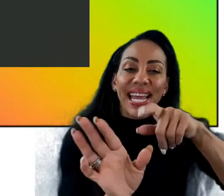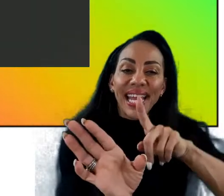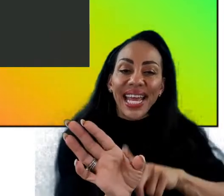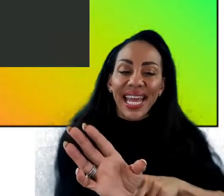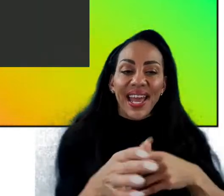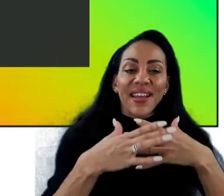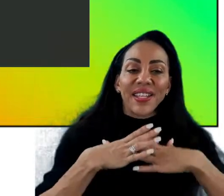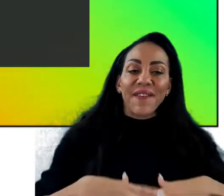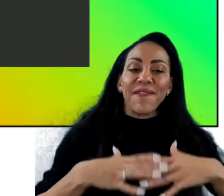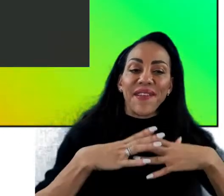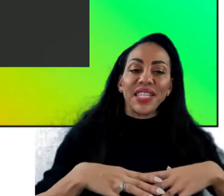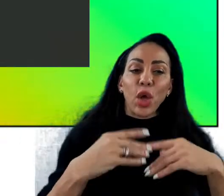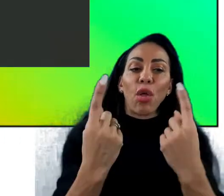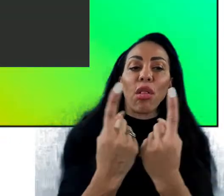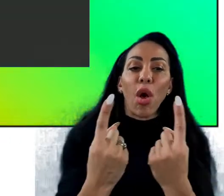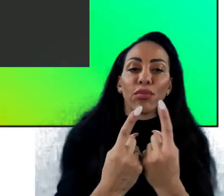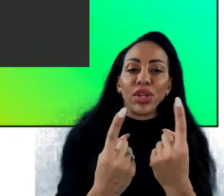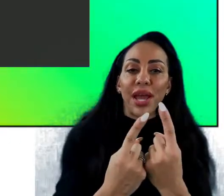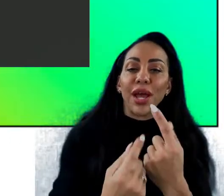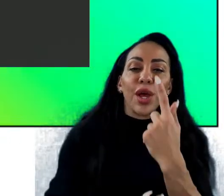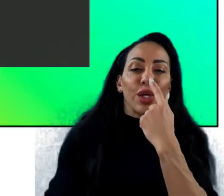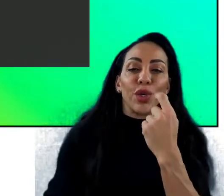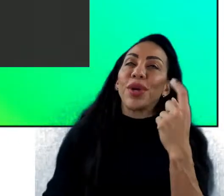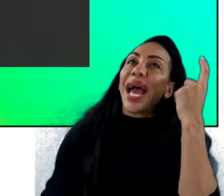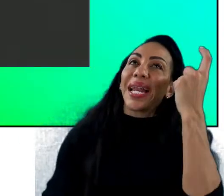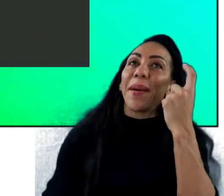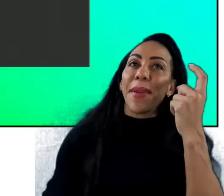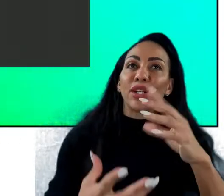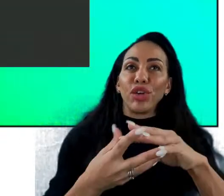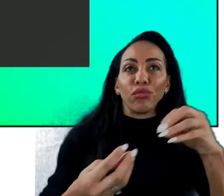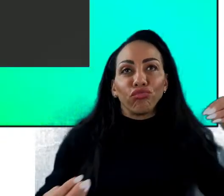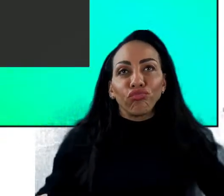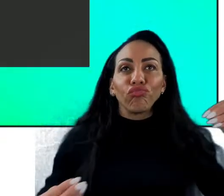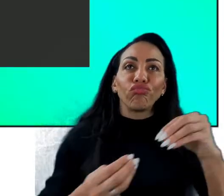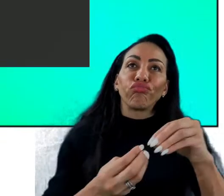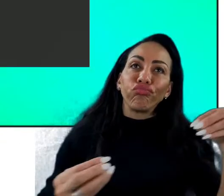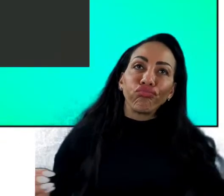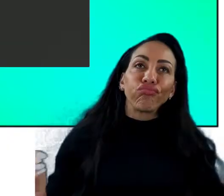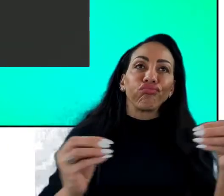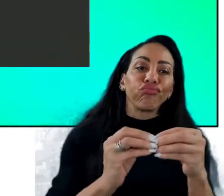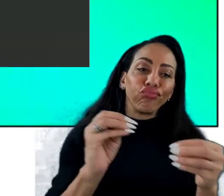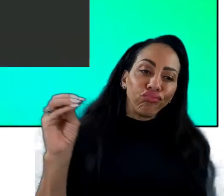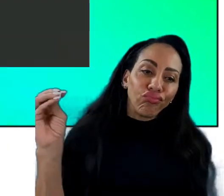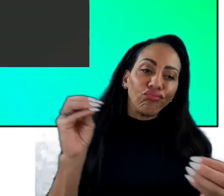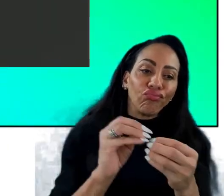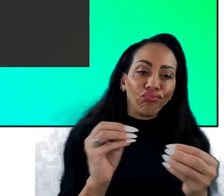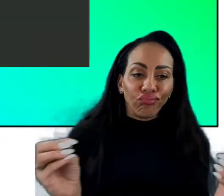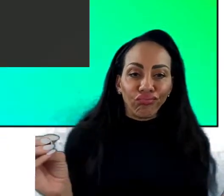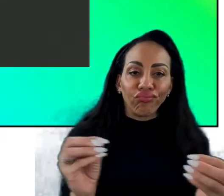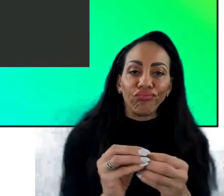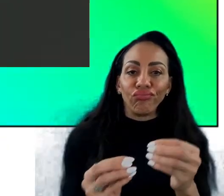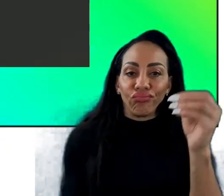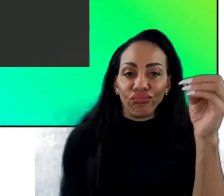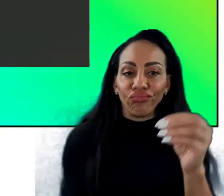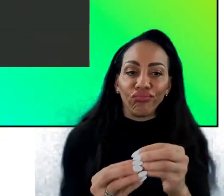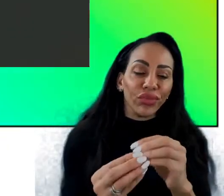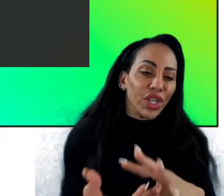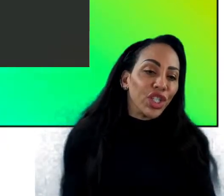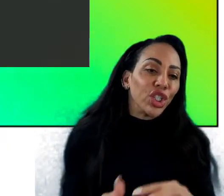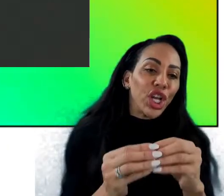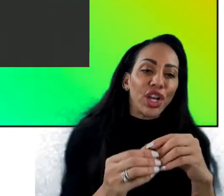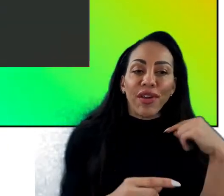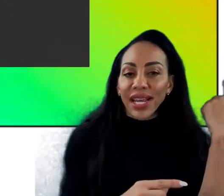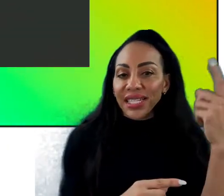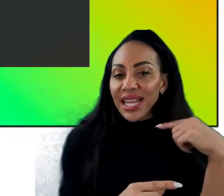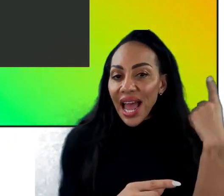object, something that you could imagine holding in your hands and moving each end of it. And then we could generate sounds, maybe from the length of the